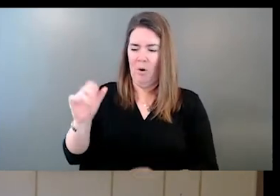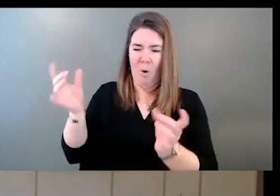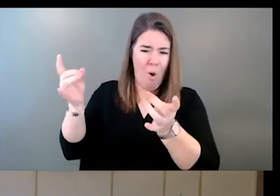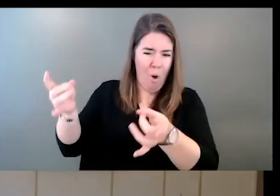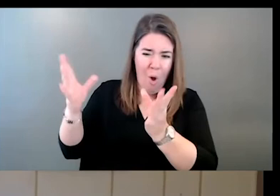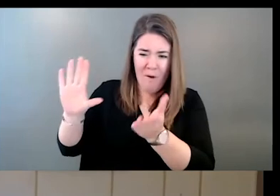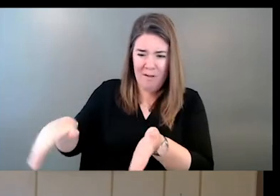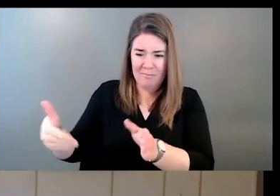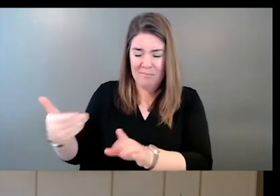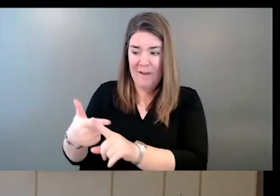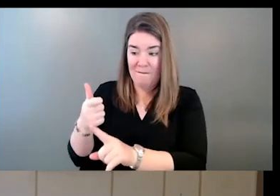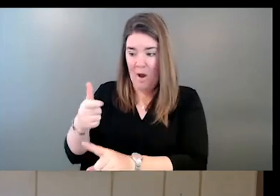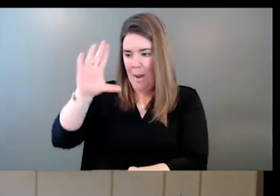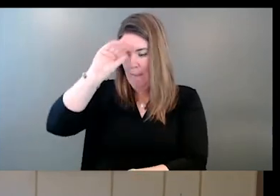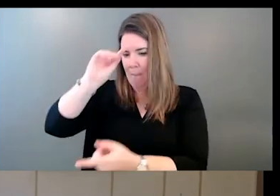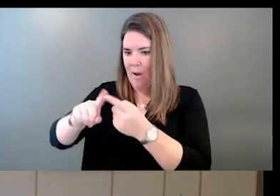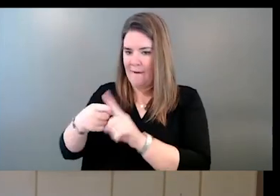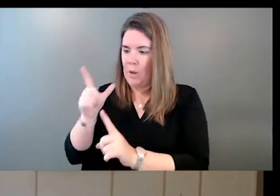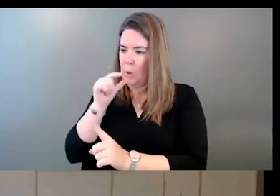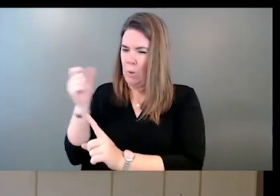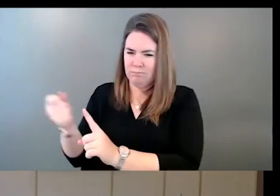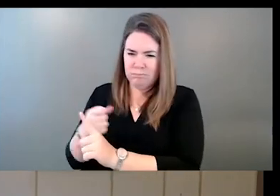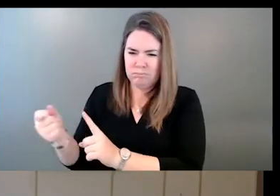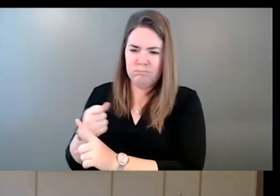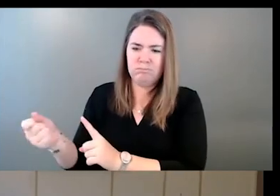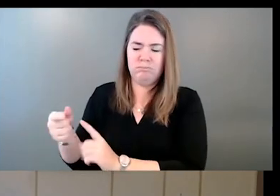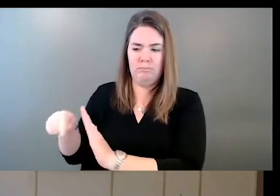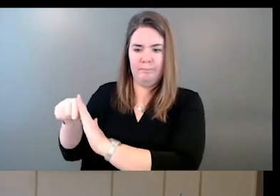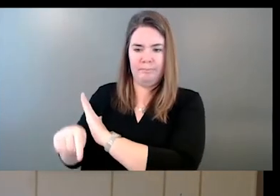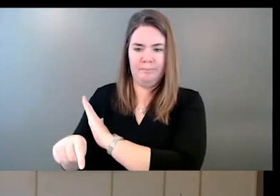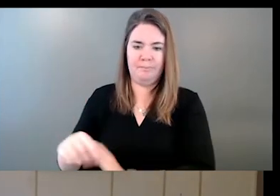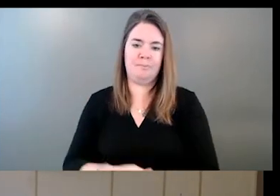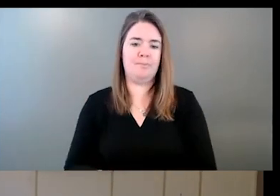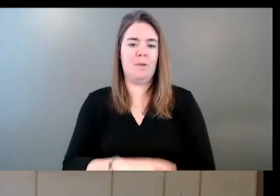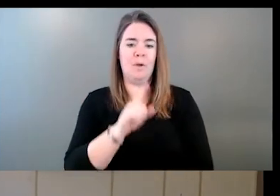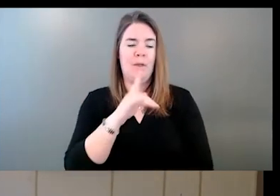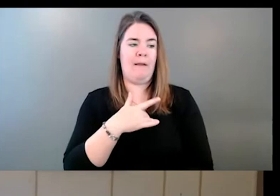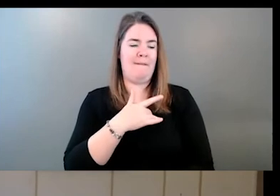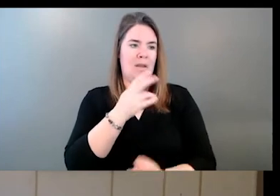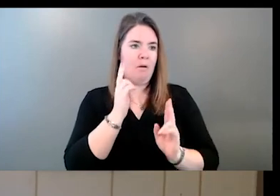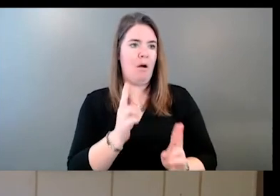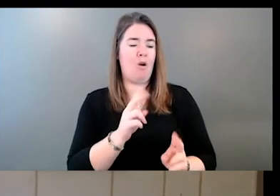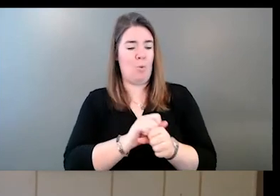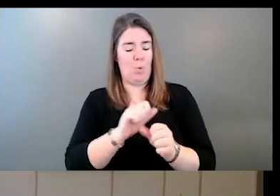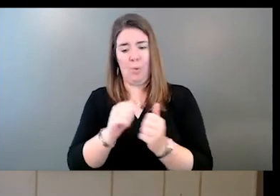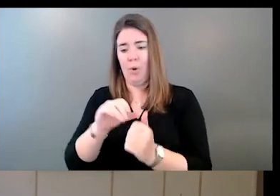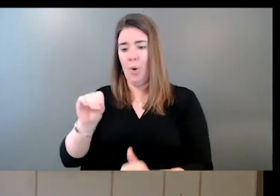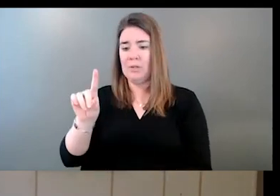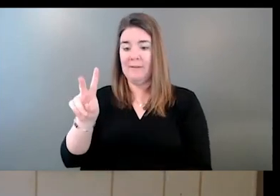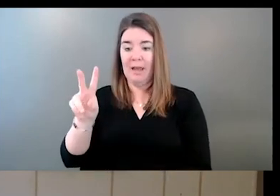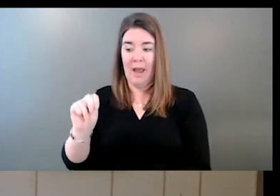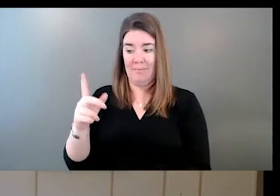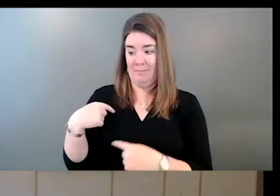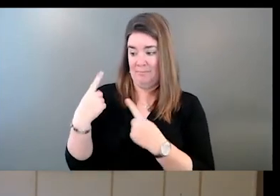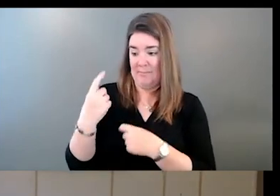an abusive ex-boyfriend. It's been an honor to work with ODVN over the years, and I want to thank you